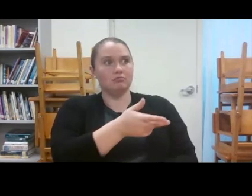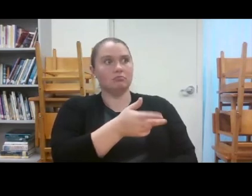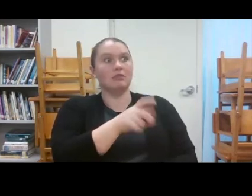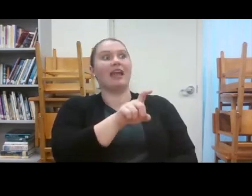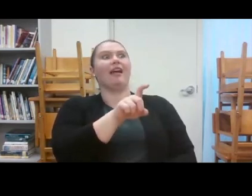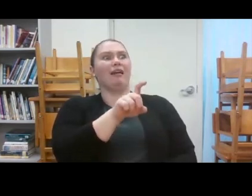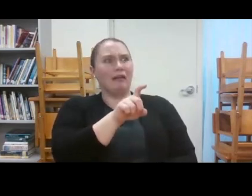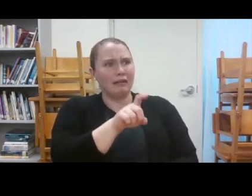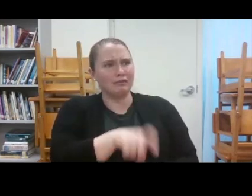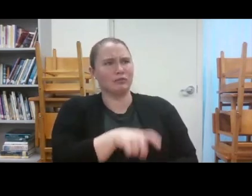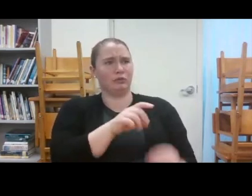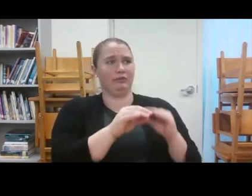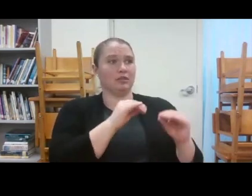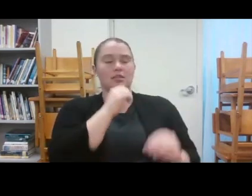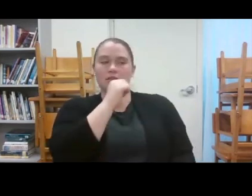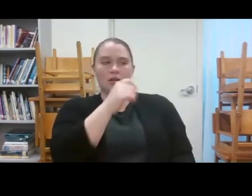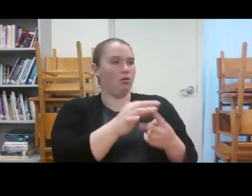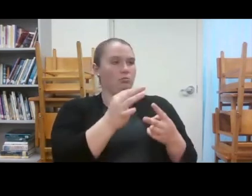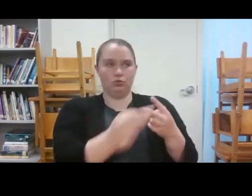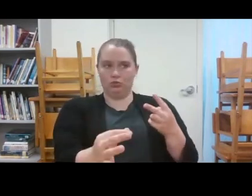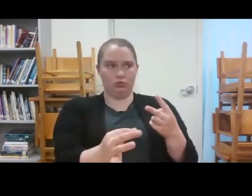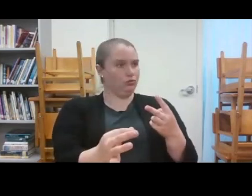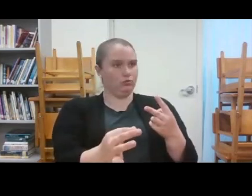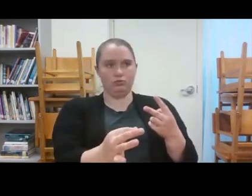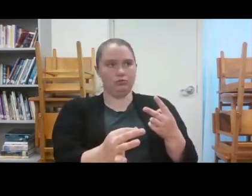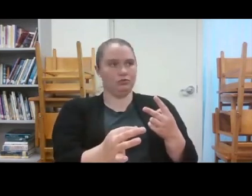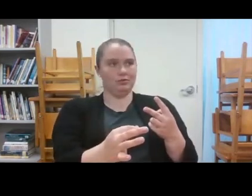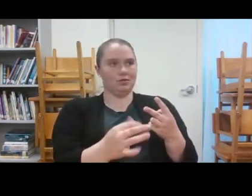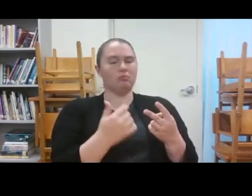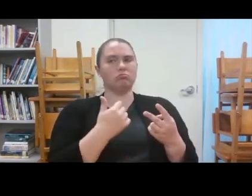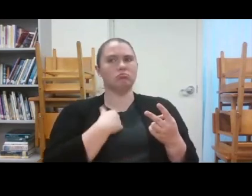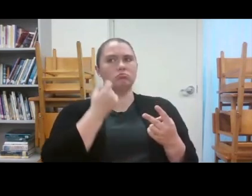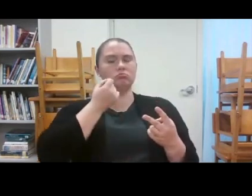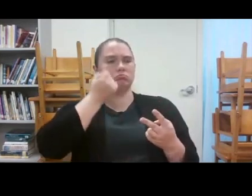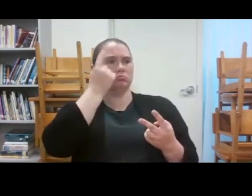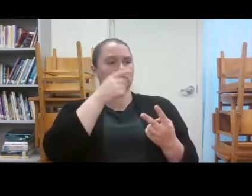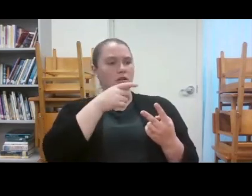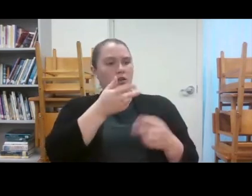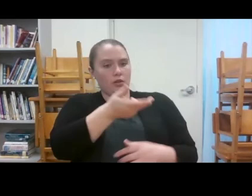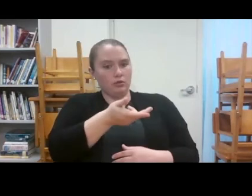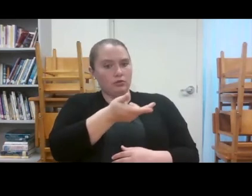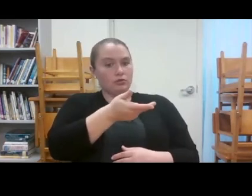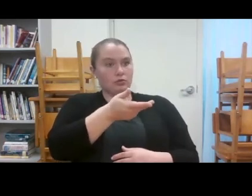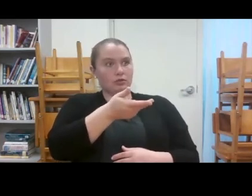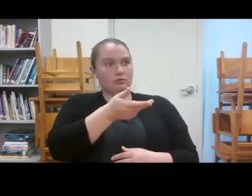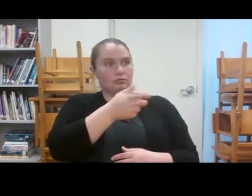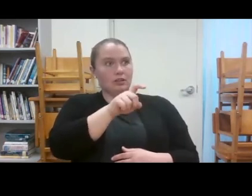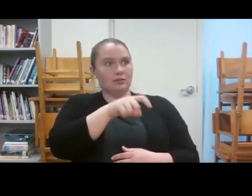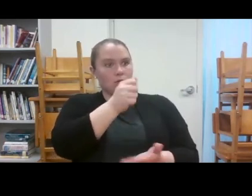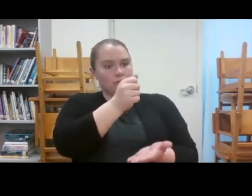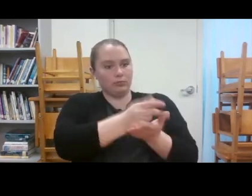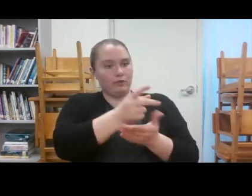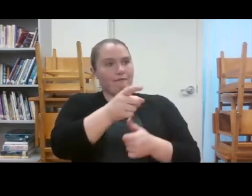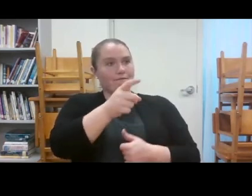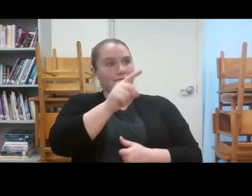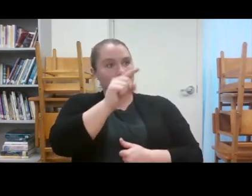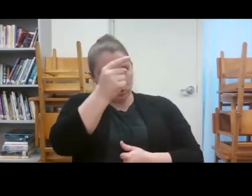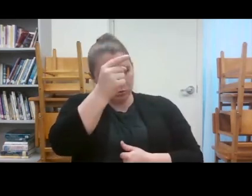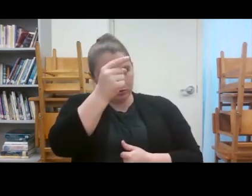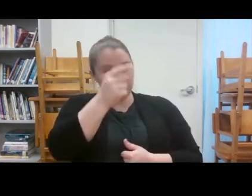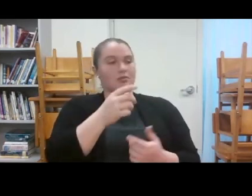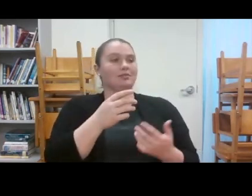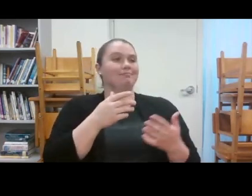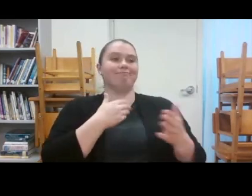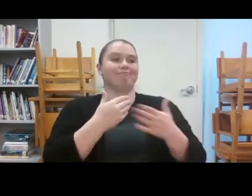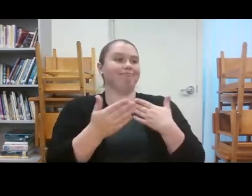Like they're not optional. So it makes sense to get those approved first as we're moving on. And because